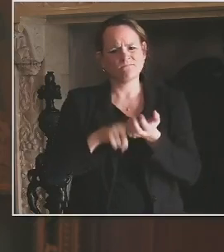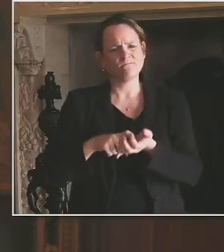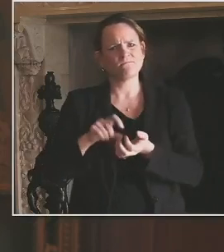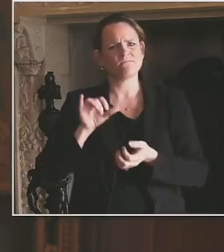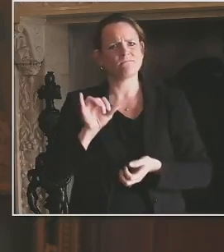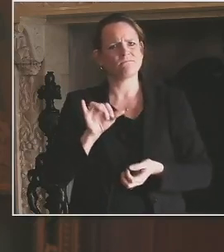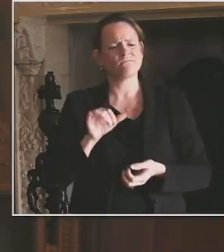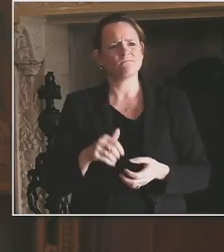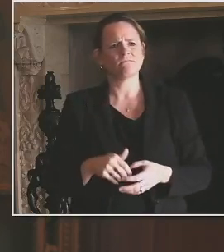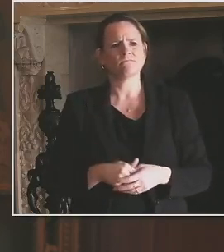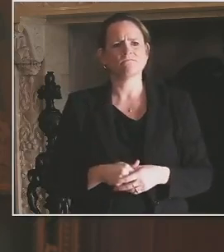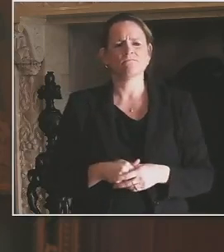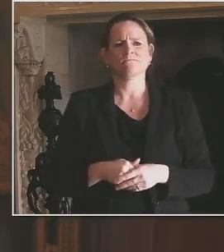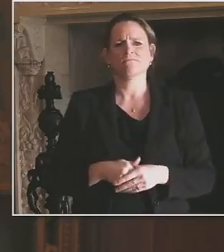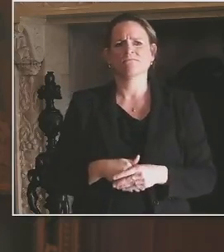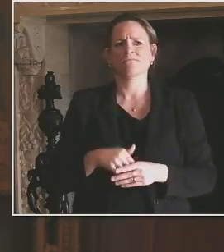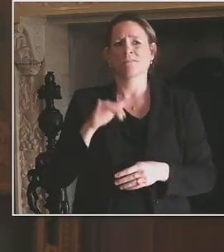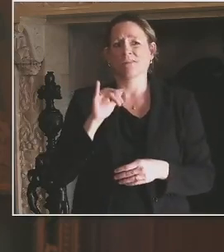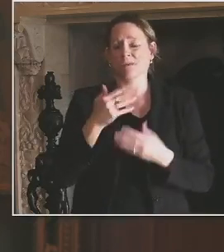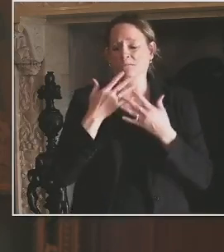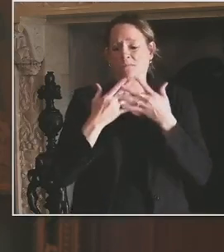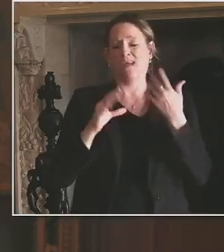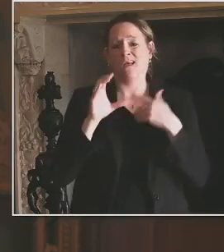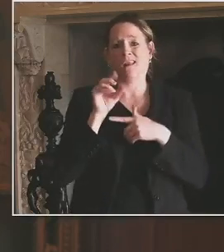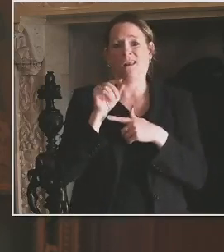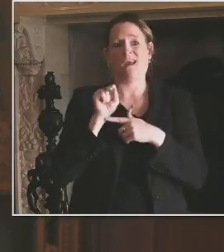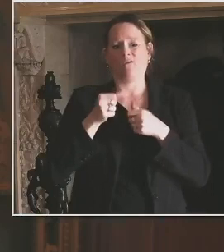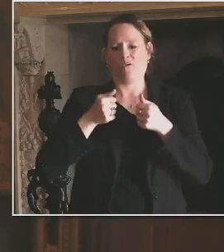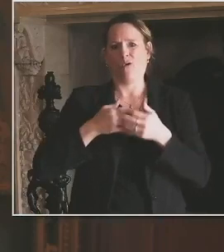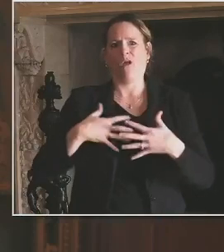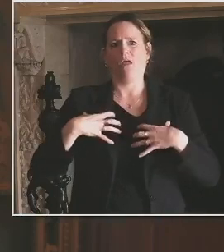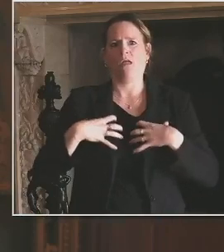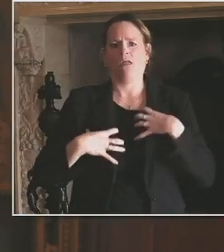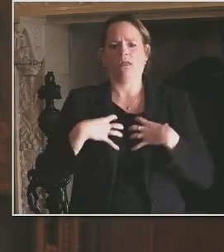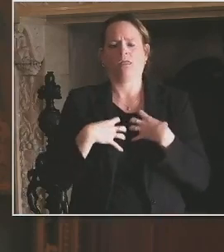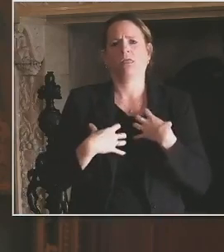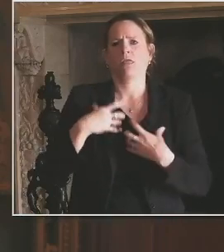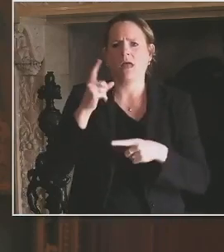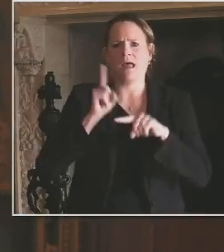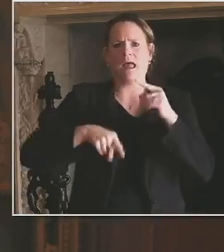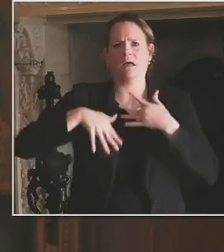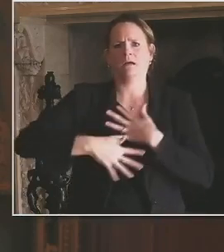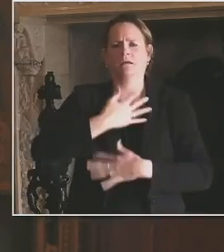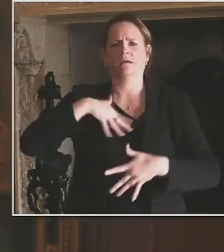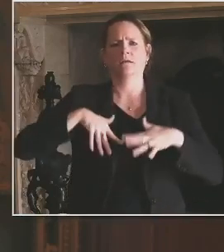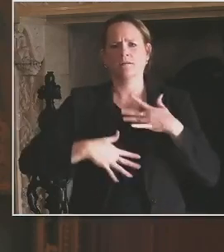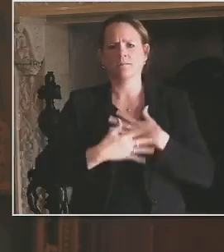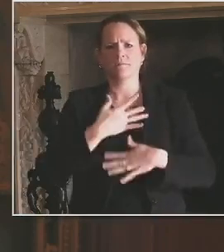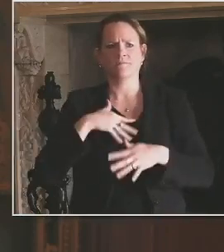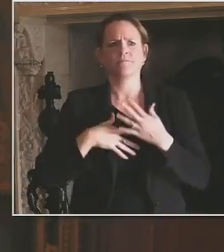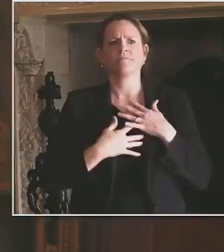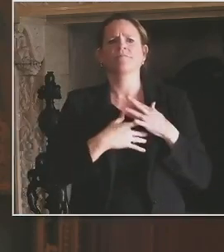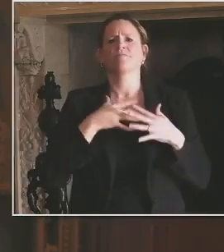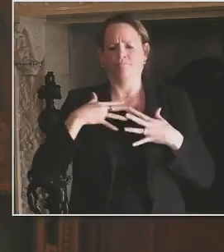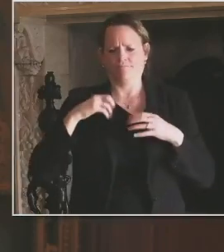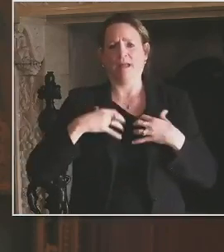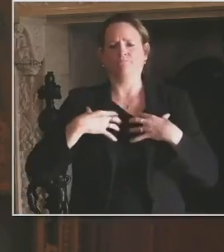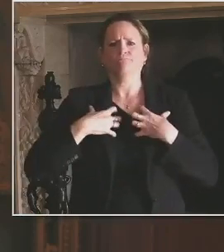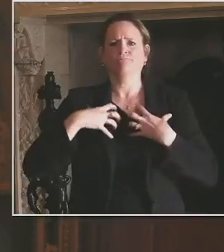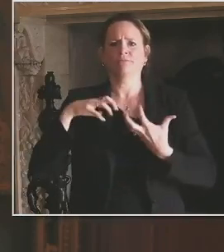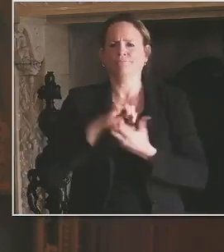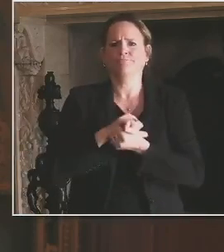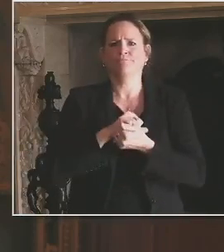and the airways, this virus can stimulate the immune system to do damage to the body in some rather unusual ways. I